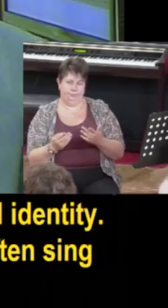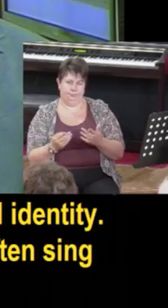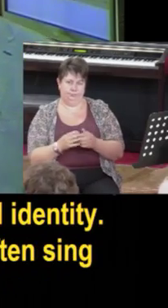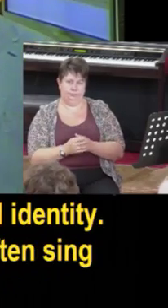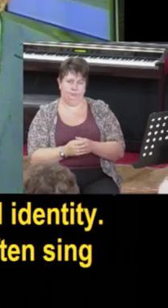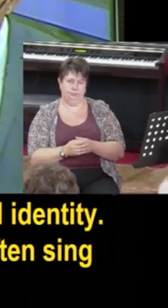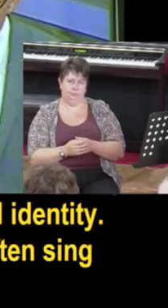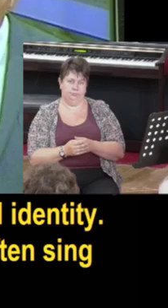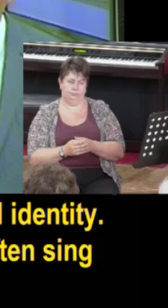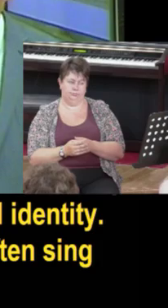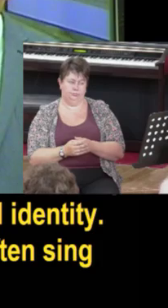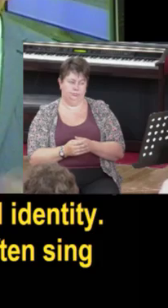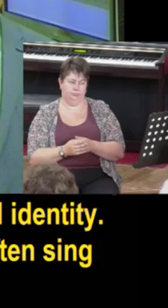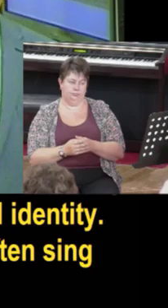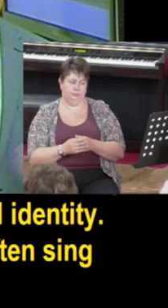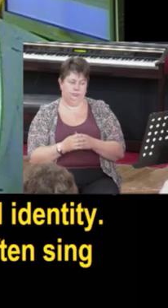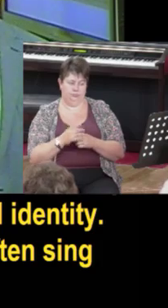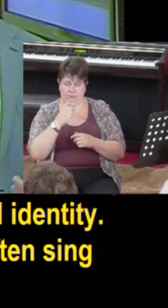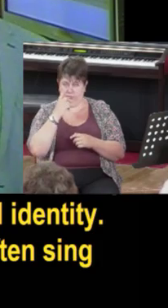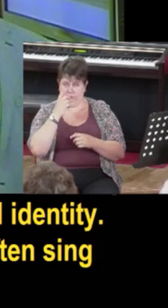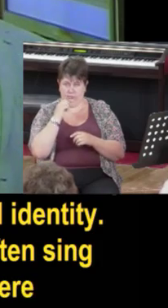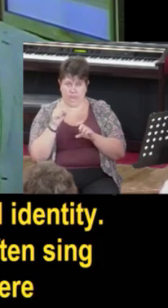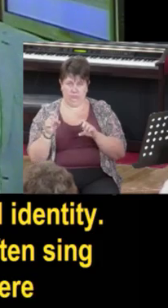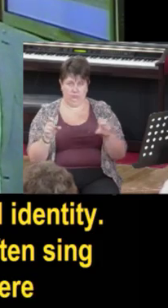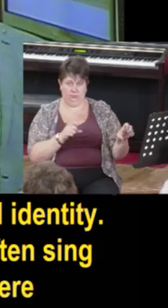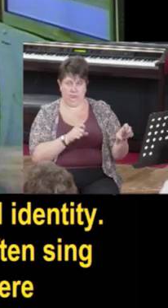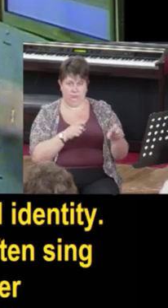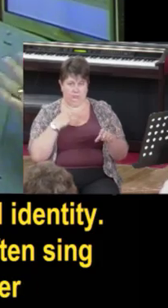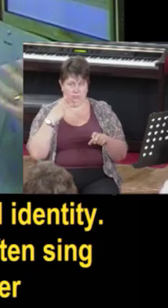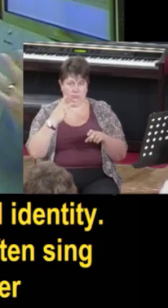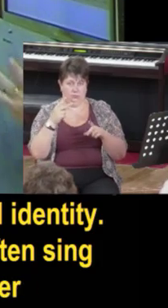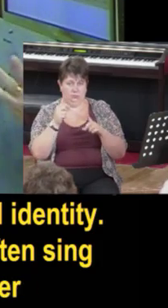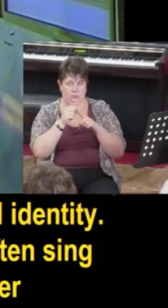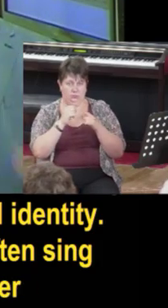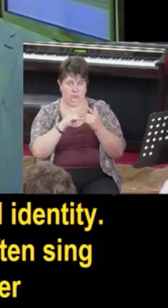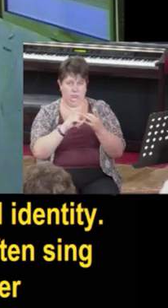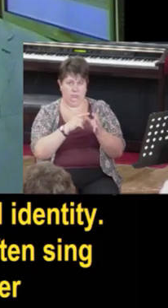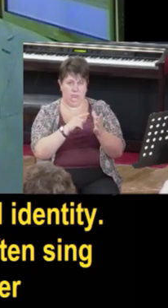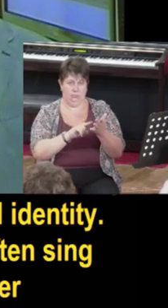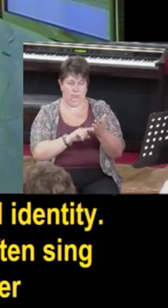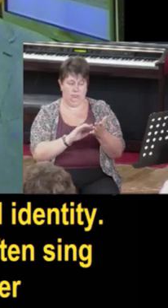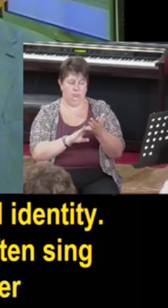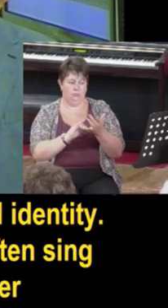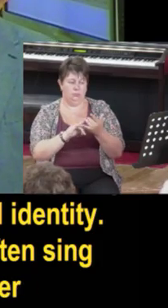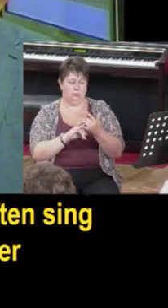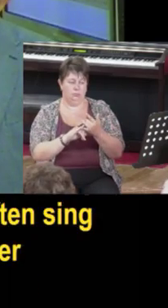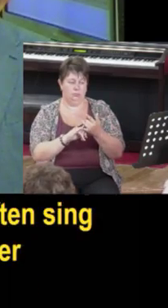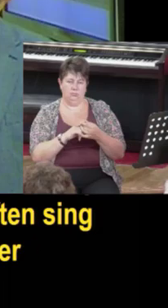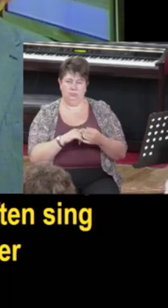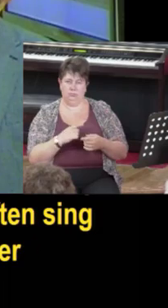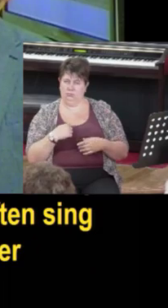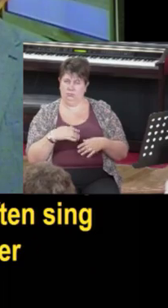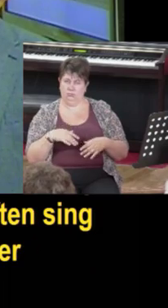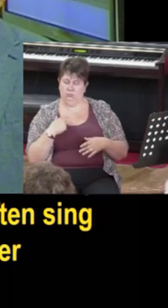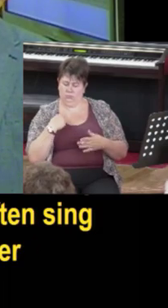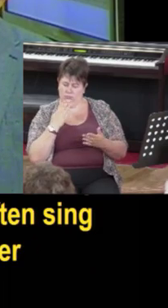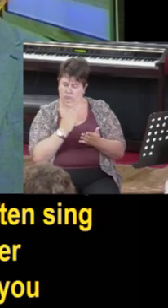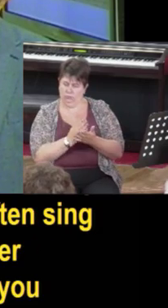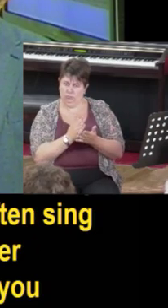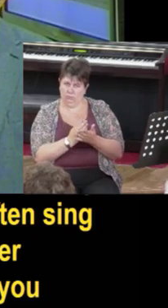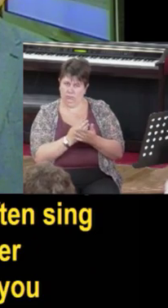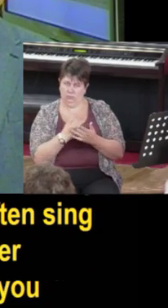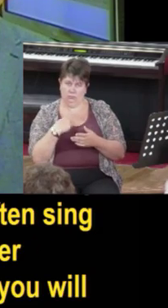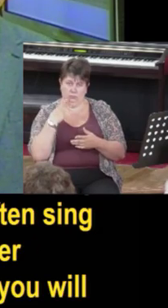that have been formed recently, we still sing the Psalms. In fact, sometimes you won't even realize that you are singing the